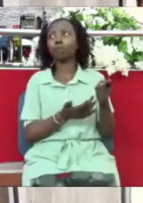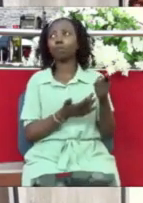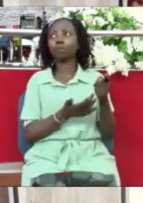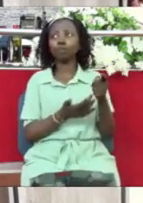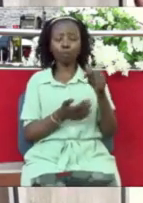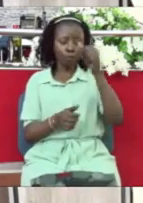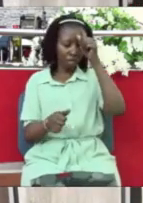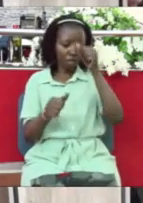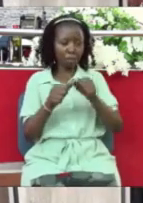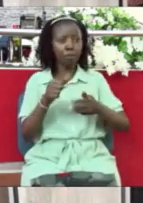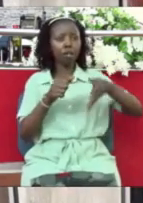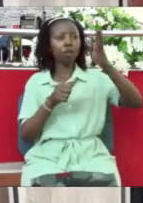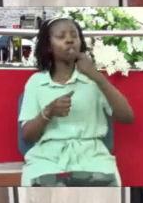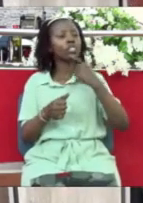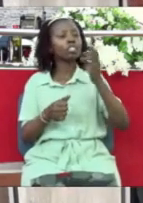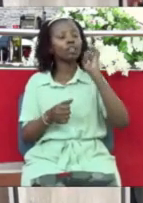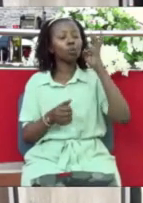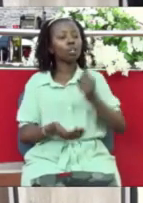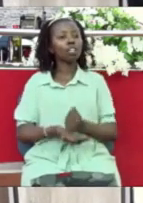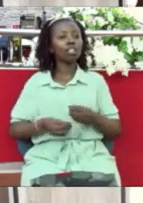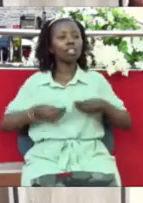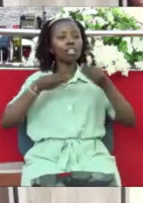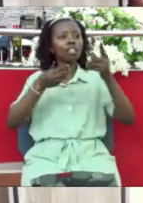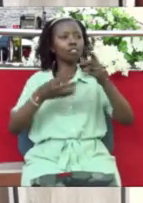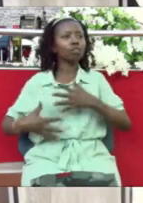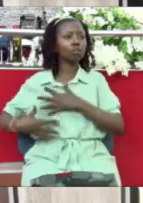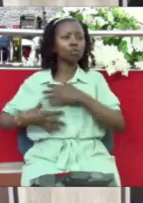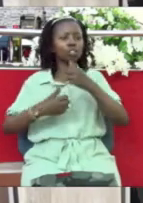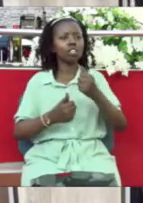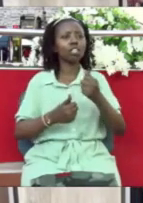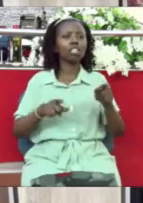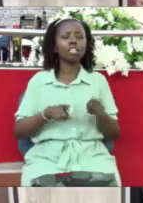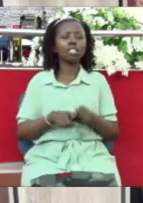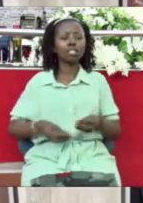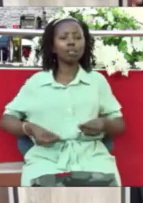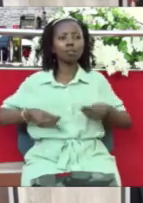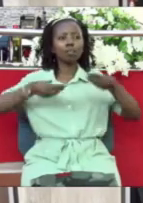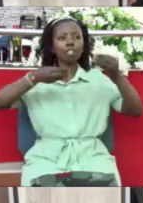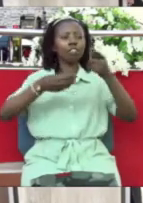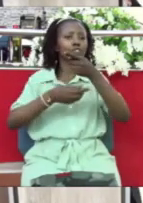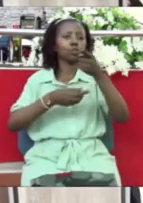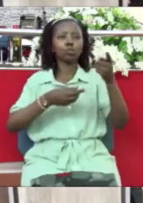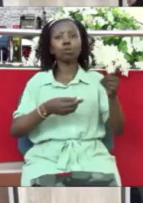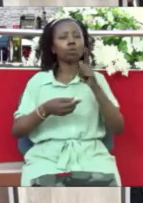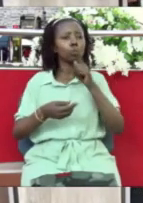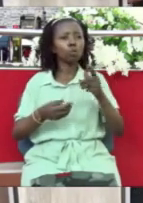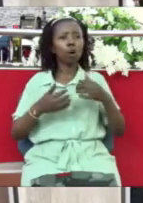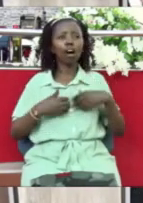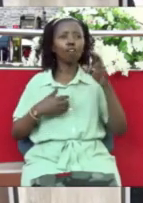Remember he says he will strengthen me. He will uphold me. So there is no